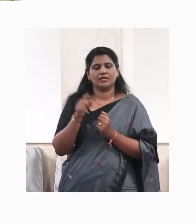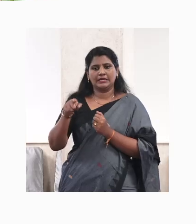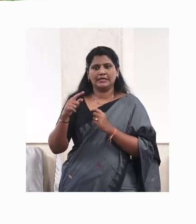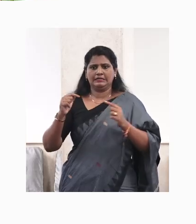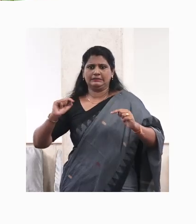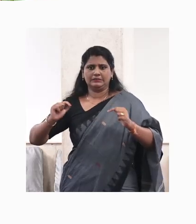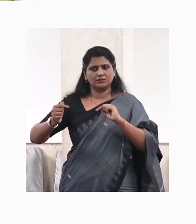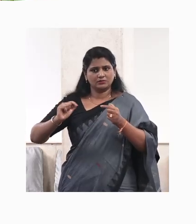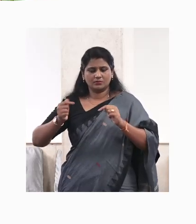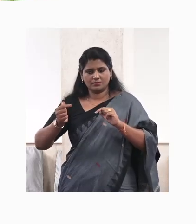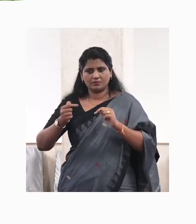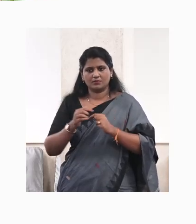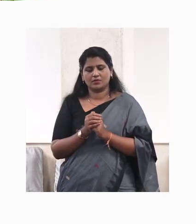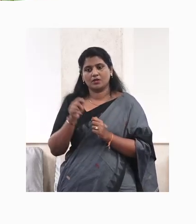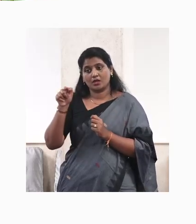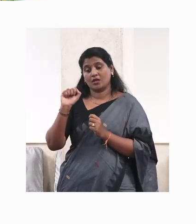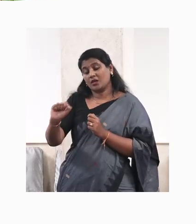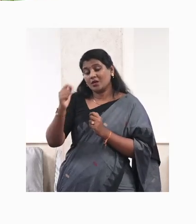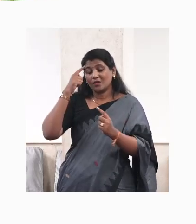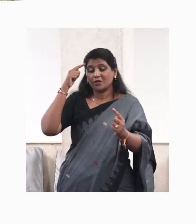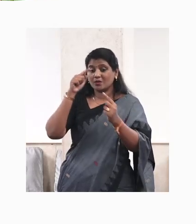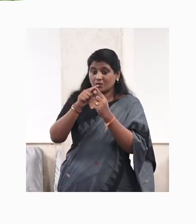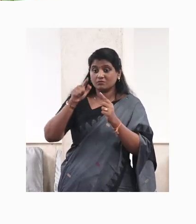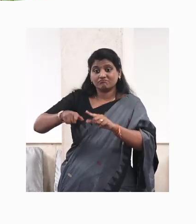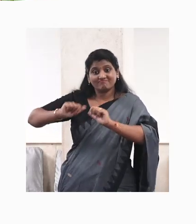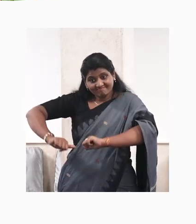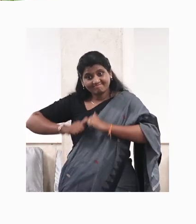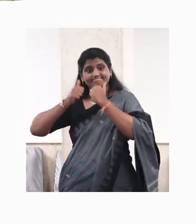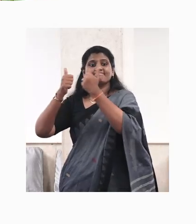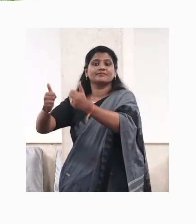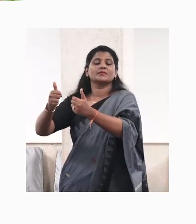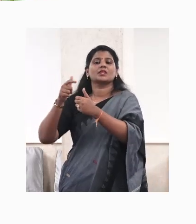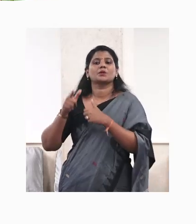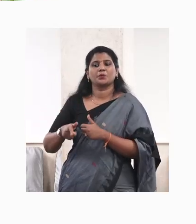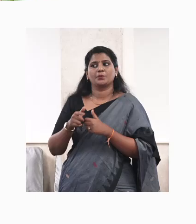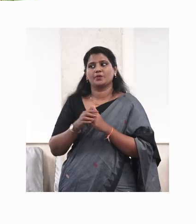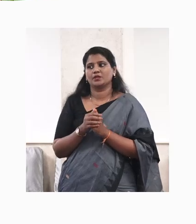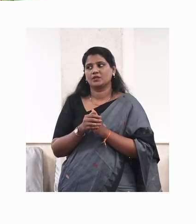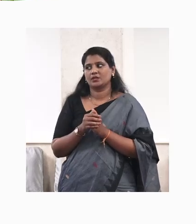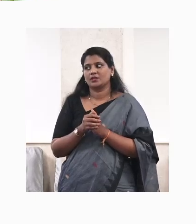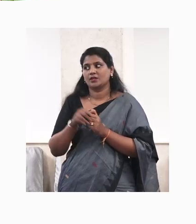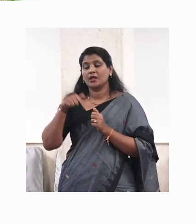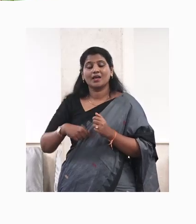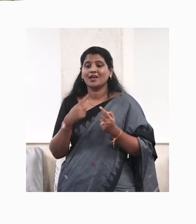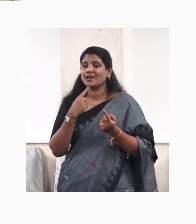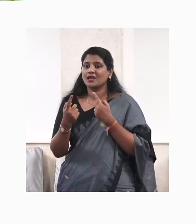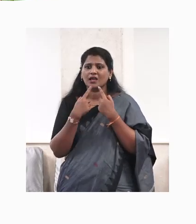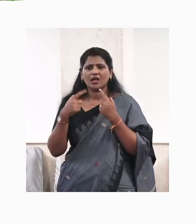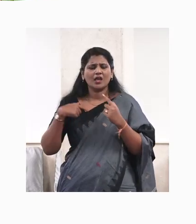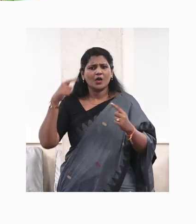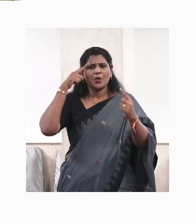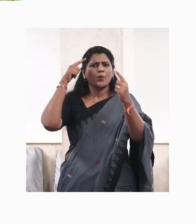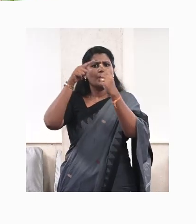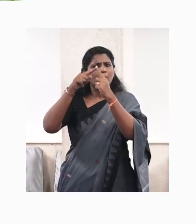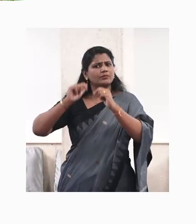debate where your goal is to win somehow. In a dialogue, your goal is not